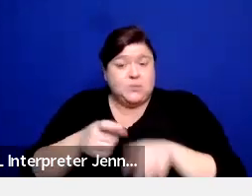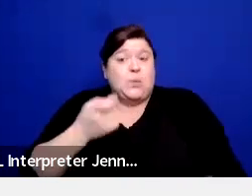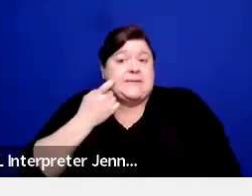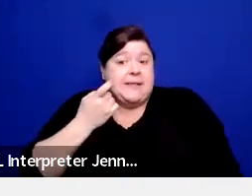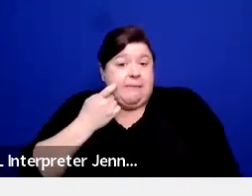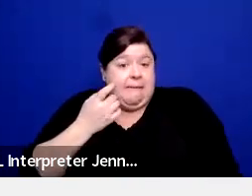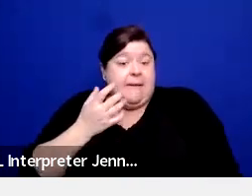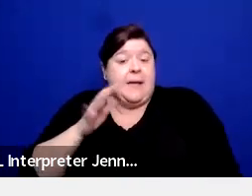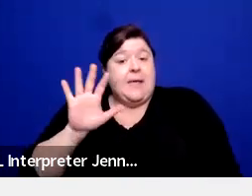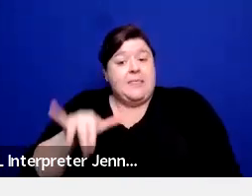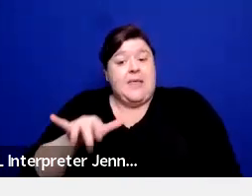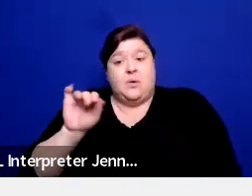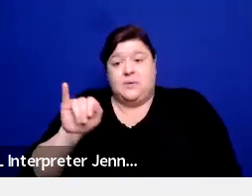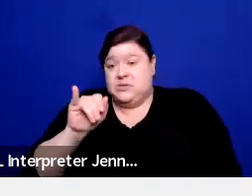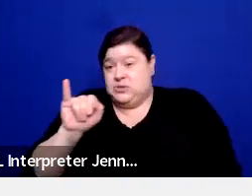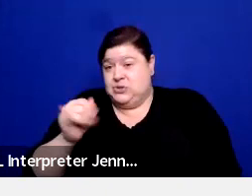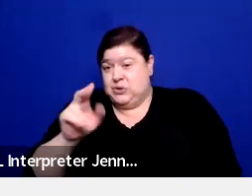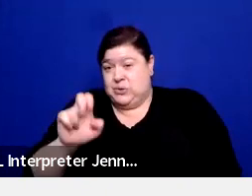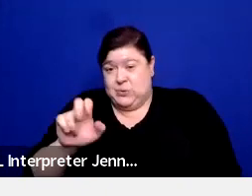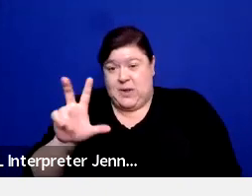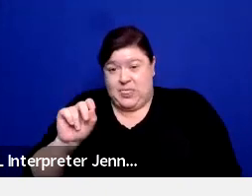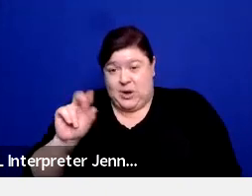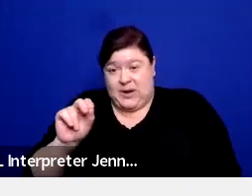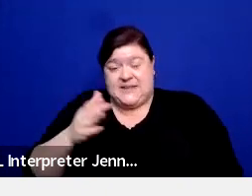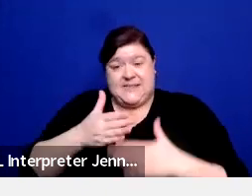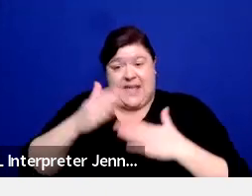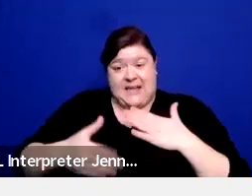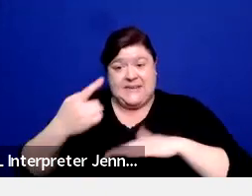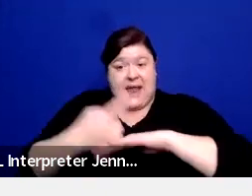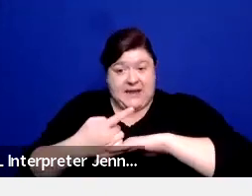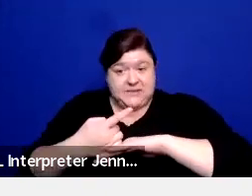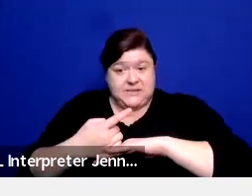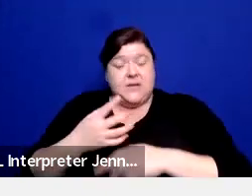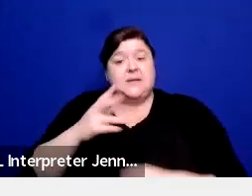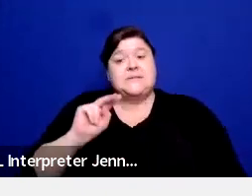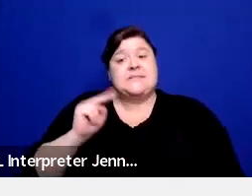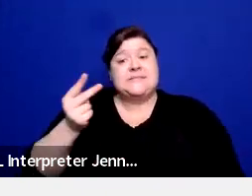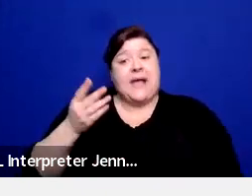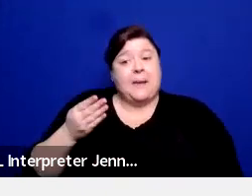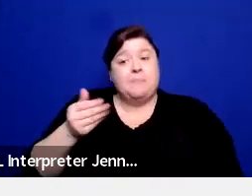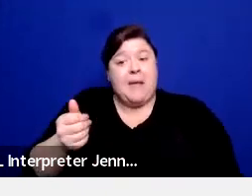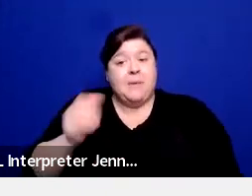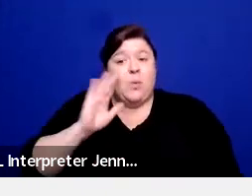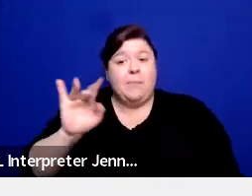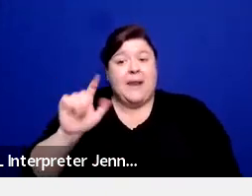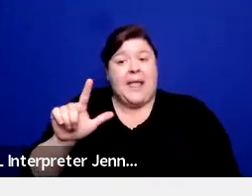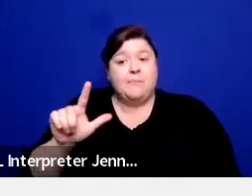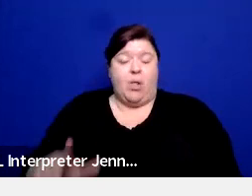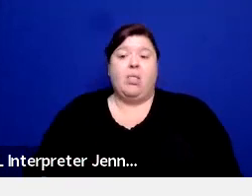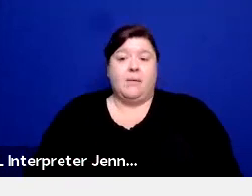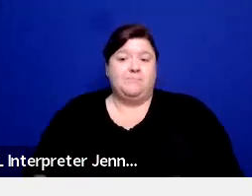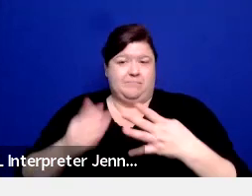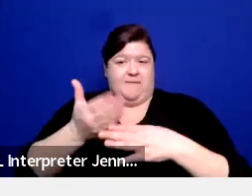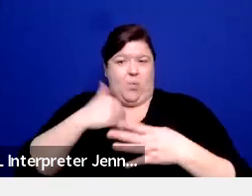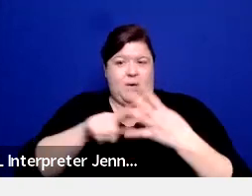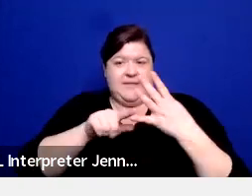was June 30 is your end date, you would receive your second payment sometime in April, by the end of